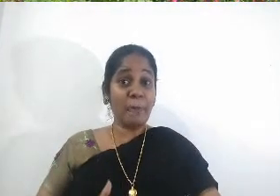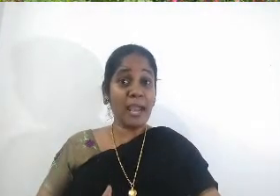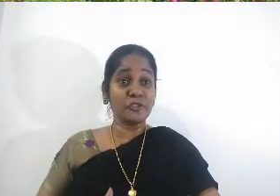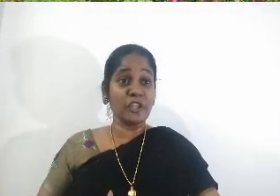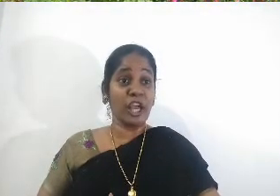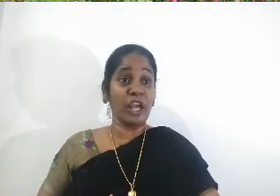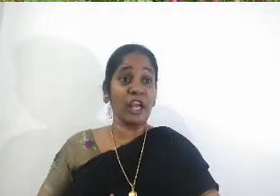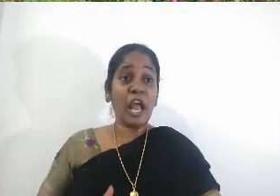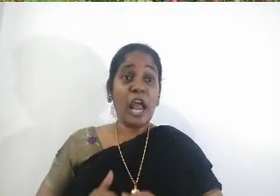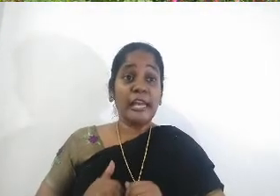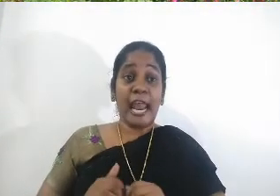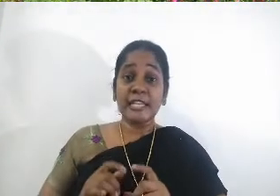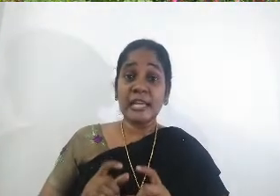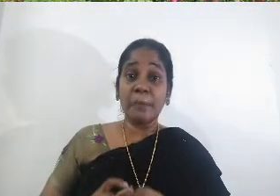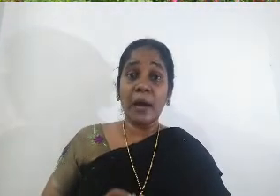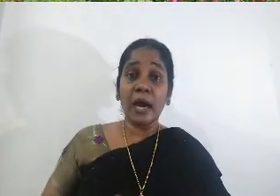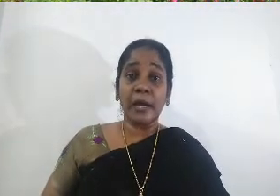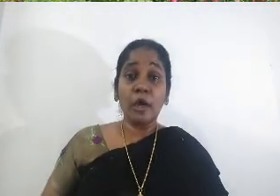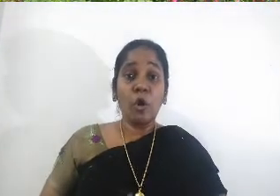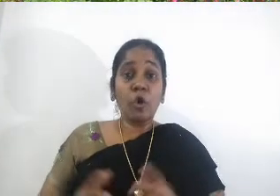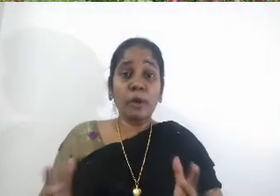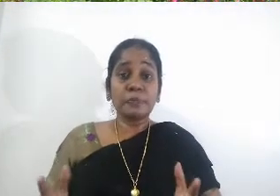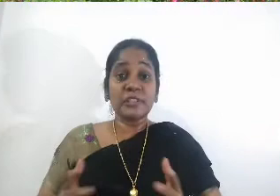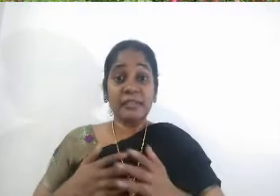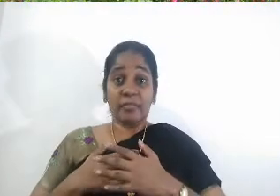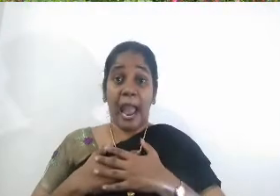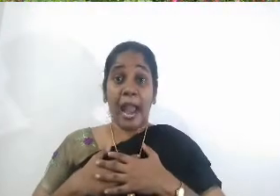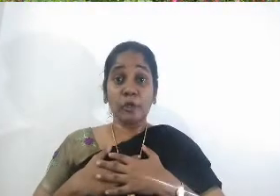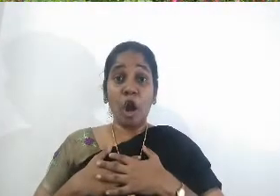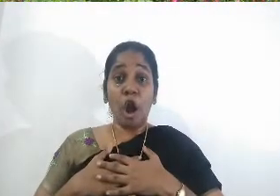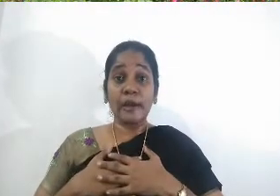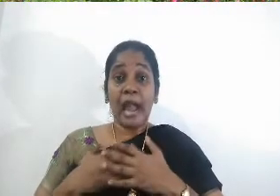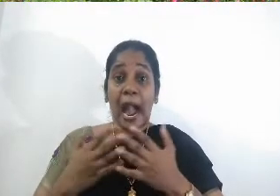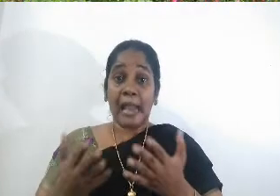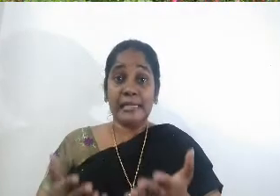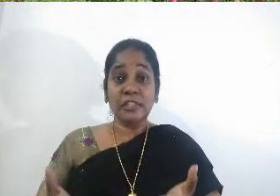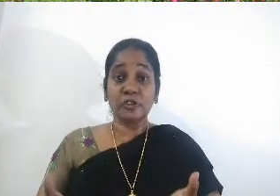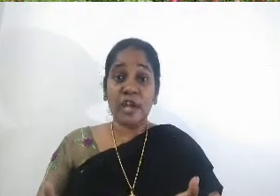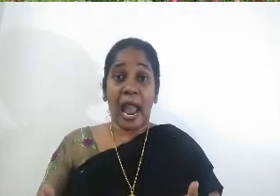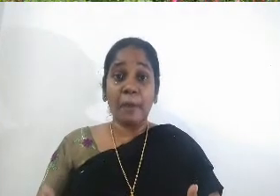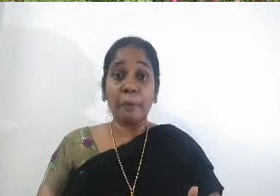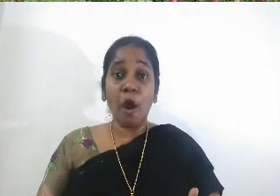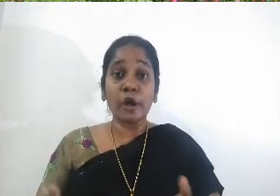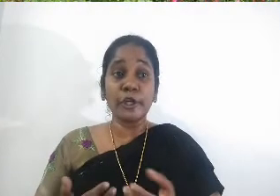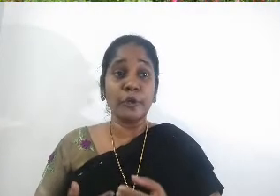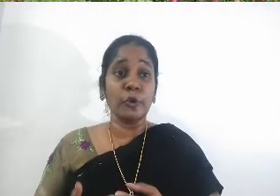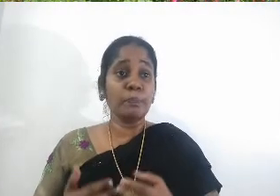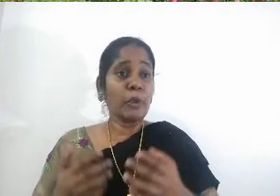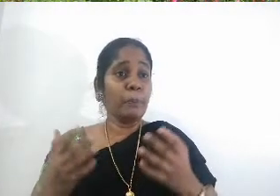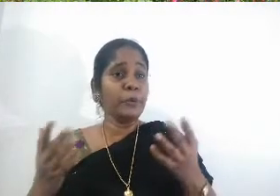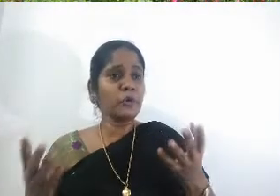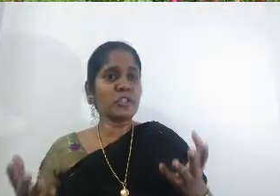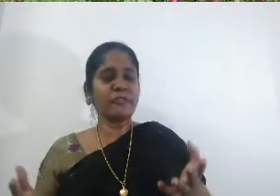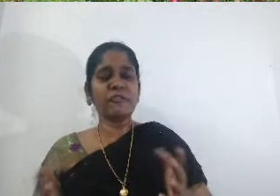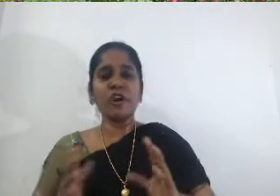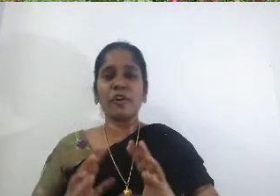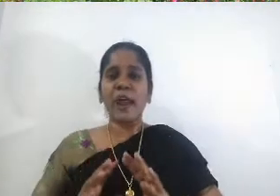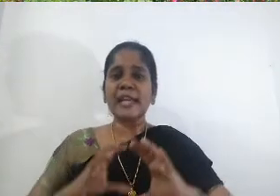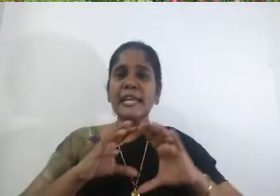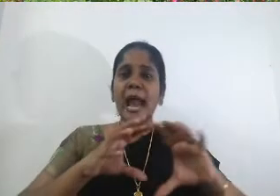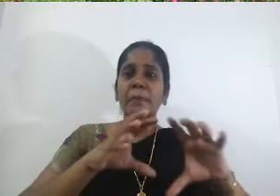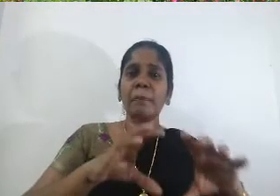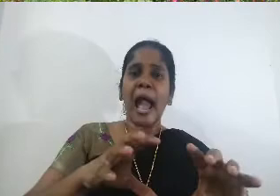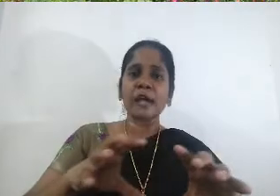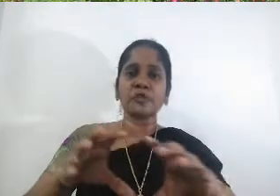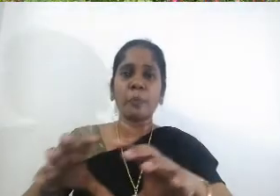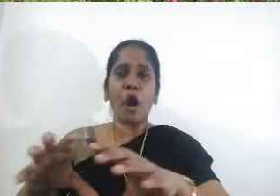most amazing ladybird. Hoots! Thank God, I didn't stamp on you. Beautiful